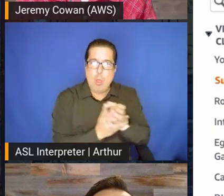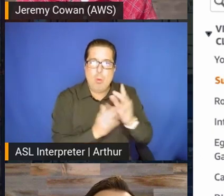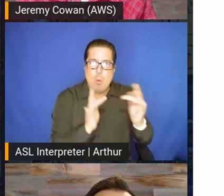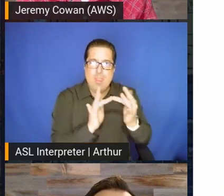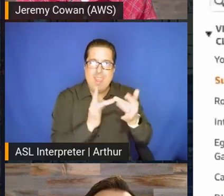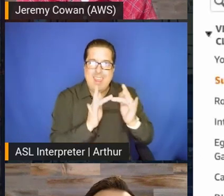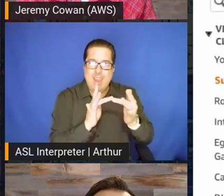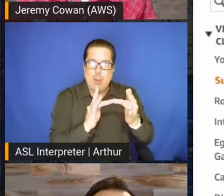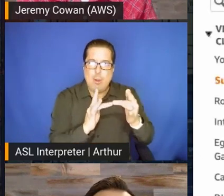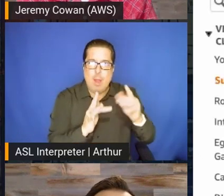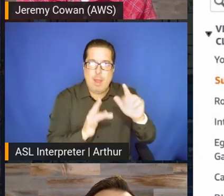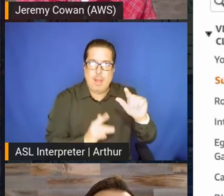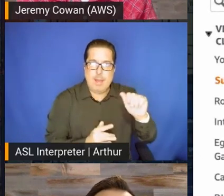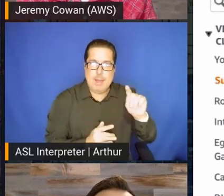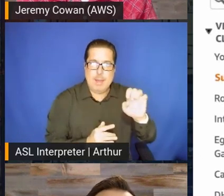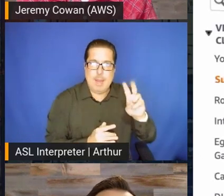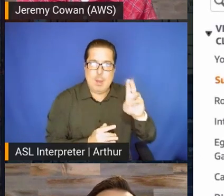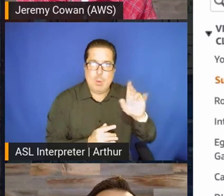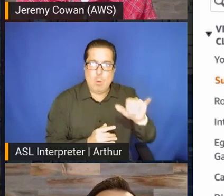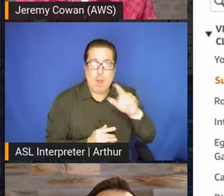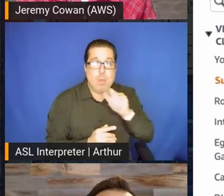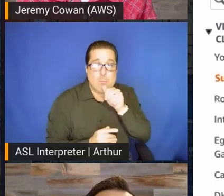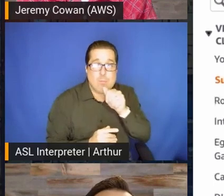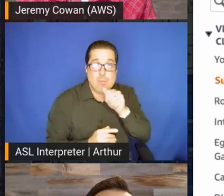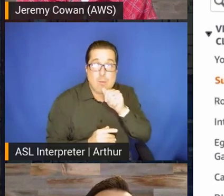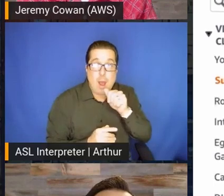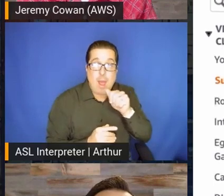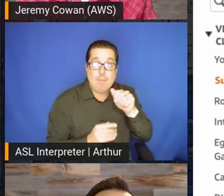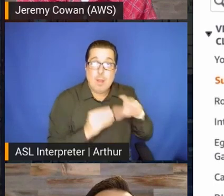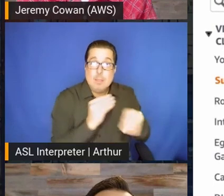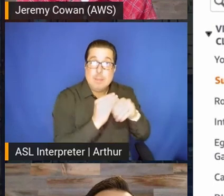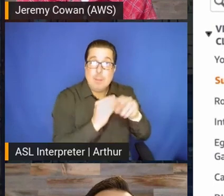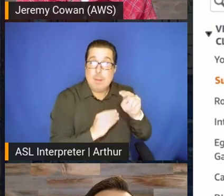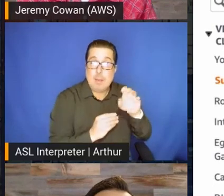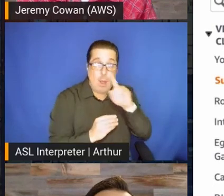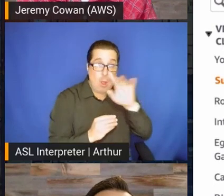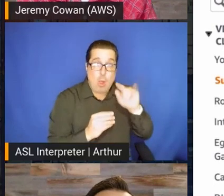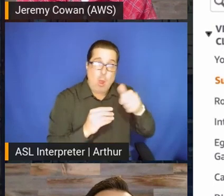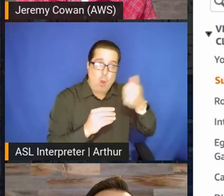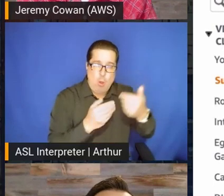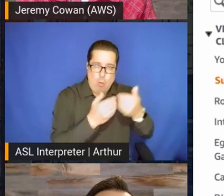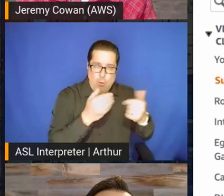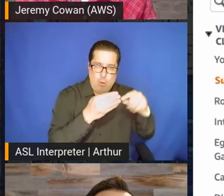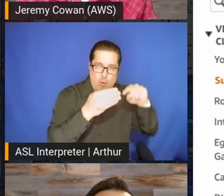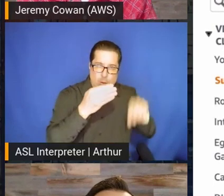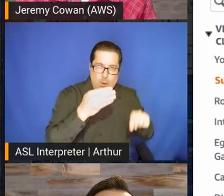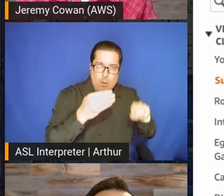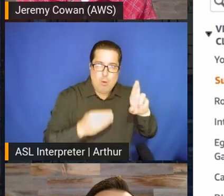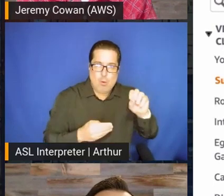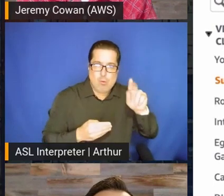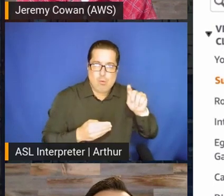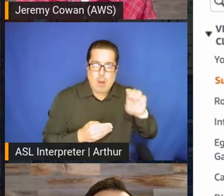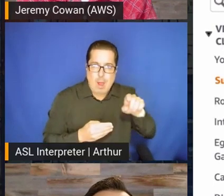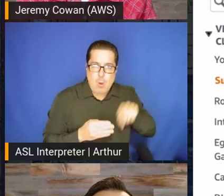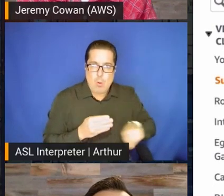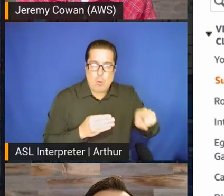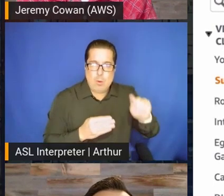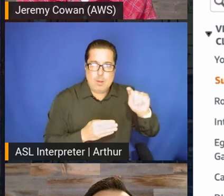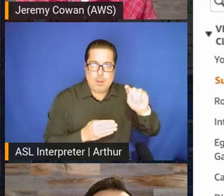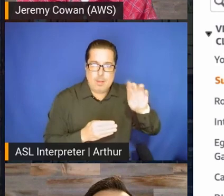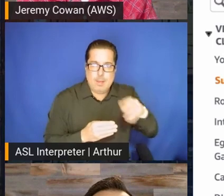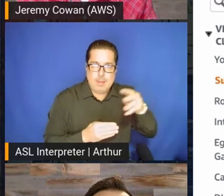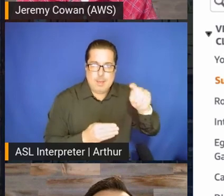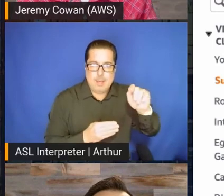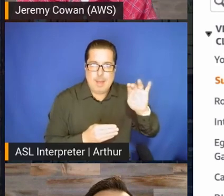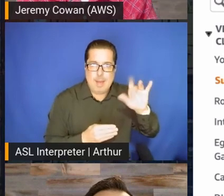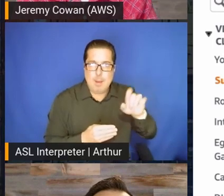and the private subnet, if you see the route table entries, it will be